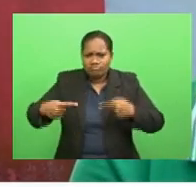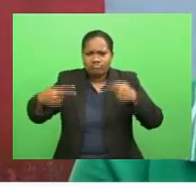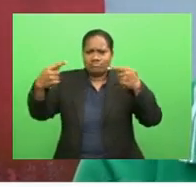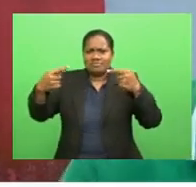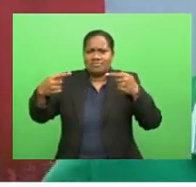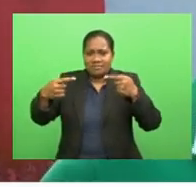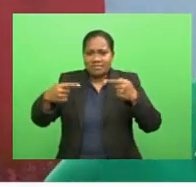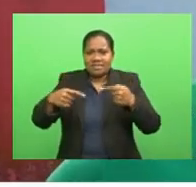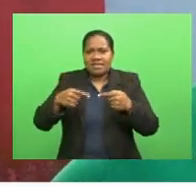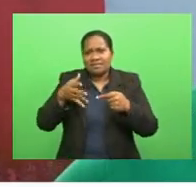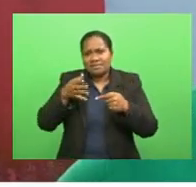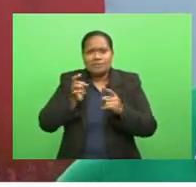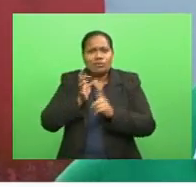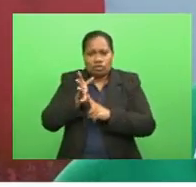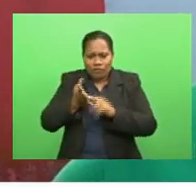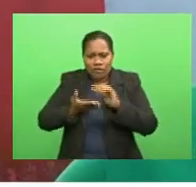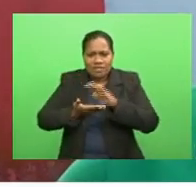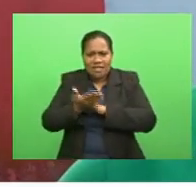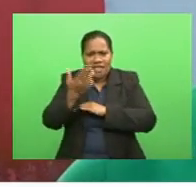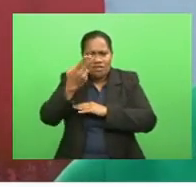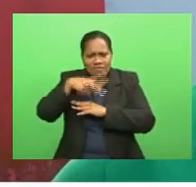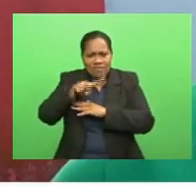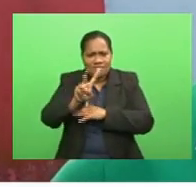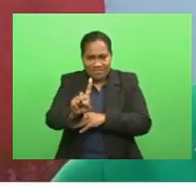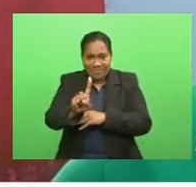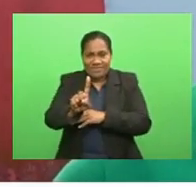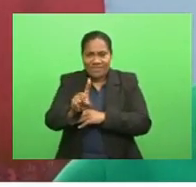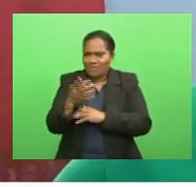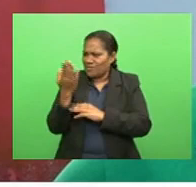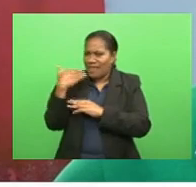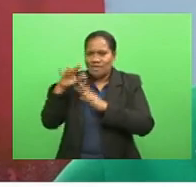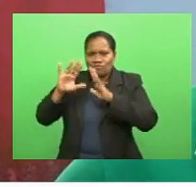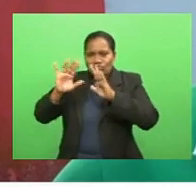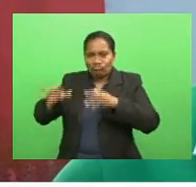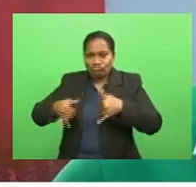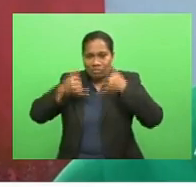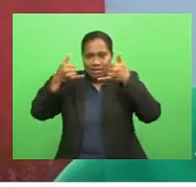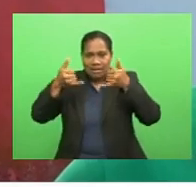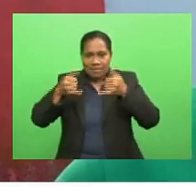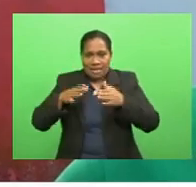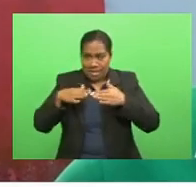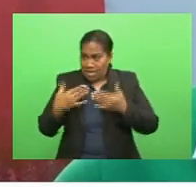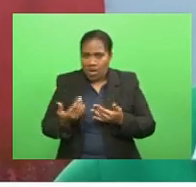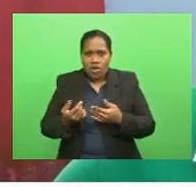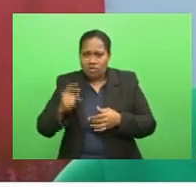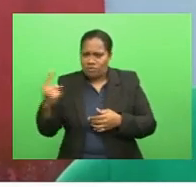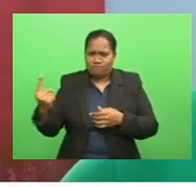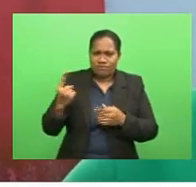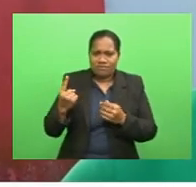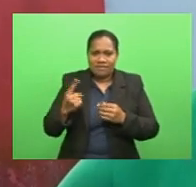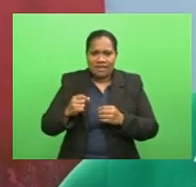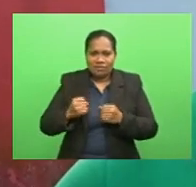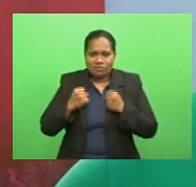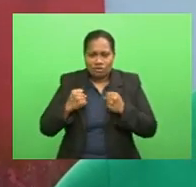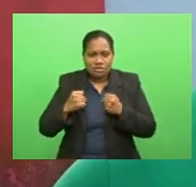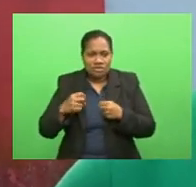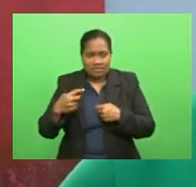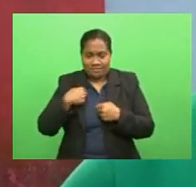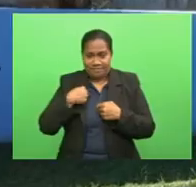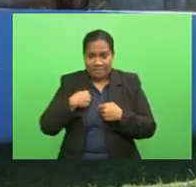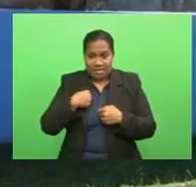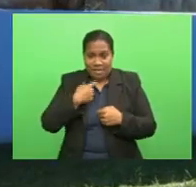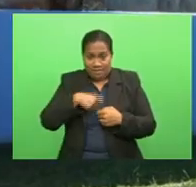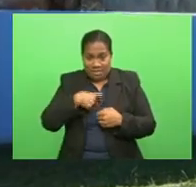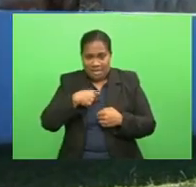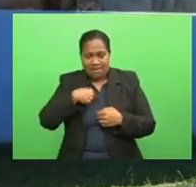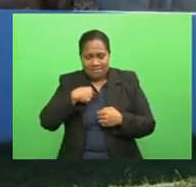the under-21 that made the last World Cup. They'll come out firing, But then, as for me personally, I'm banking on my experience.